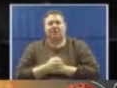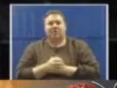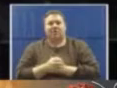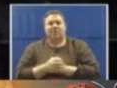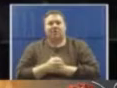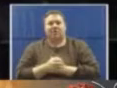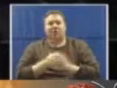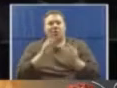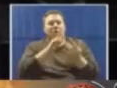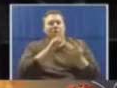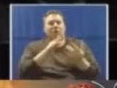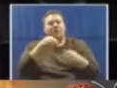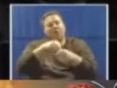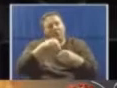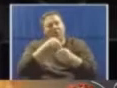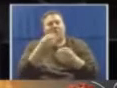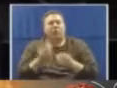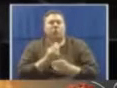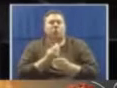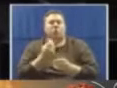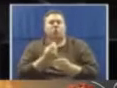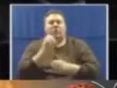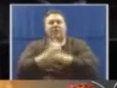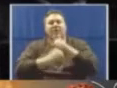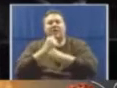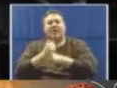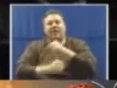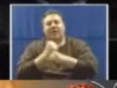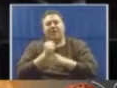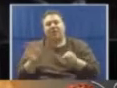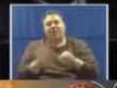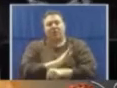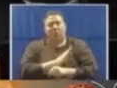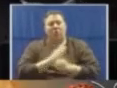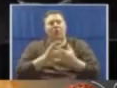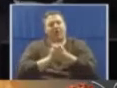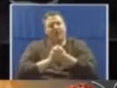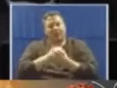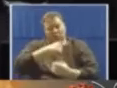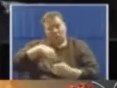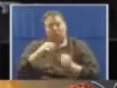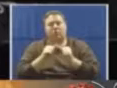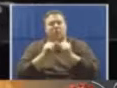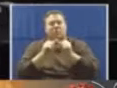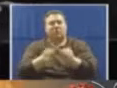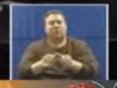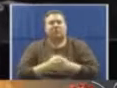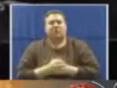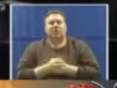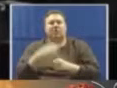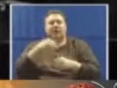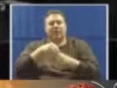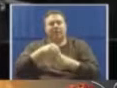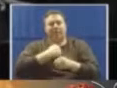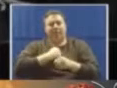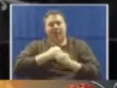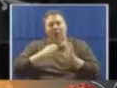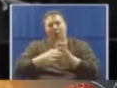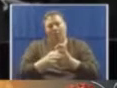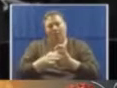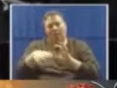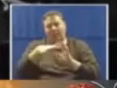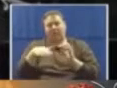basis should become our biggest commitment to drive change that will be sustainable. In my constituency that includes